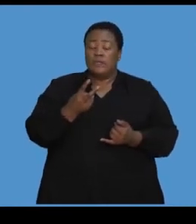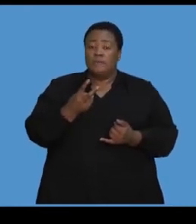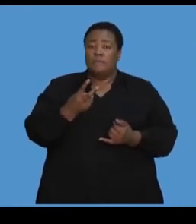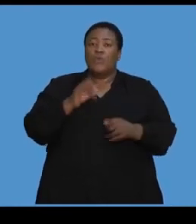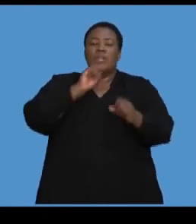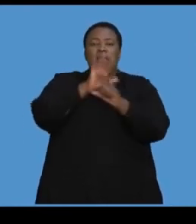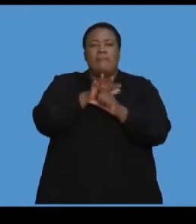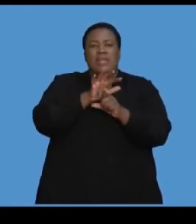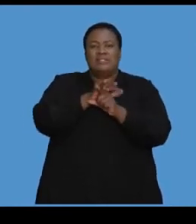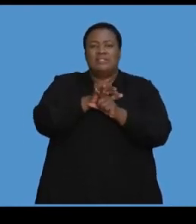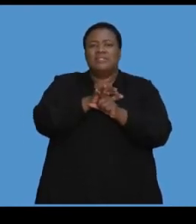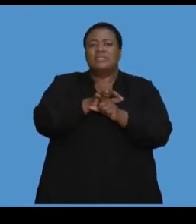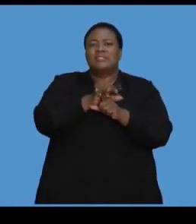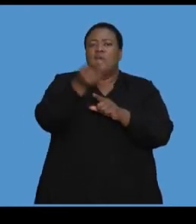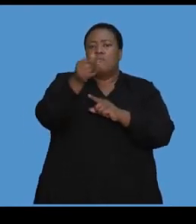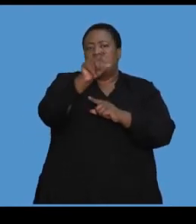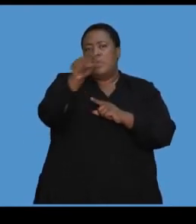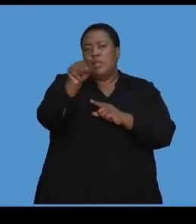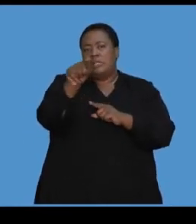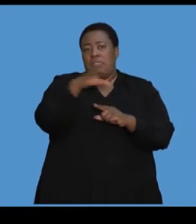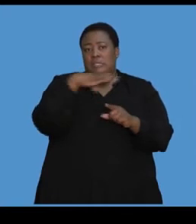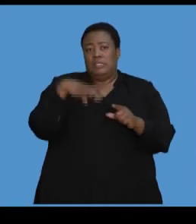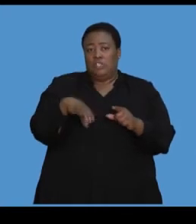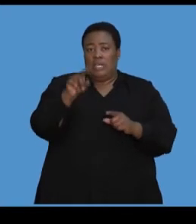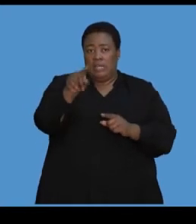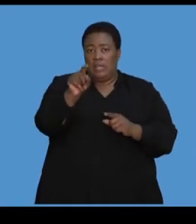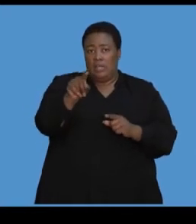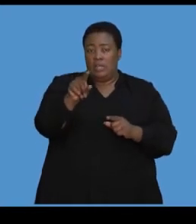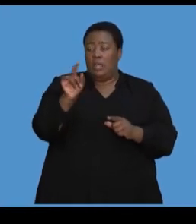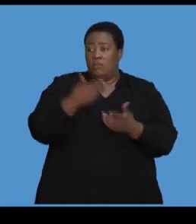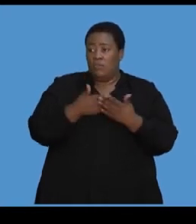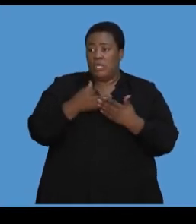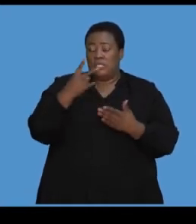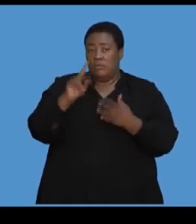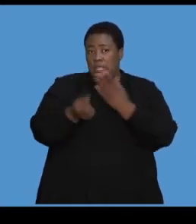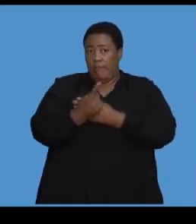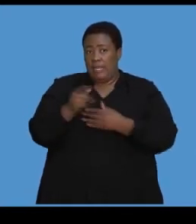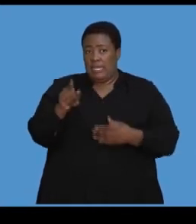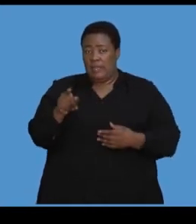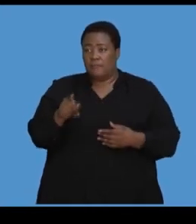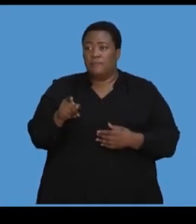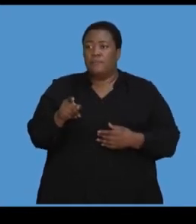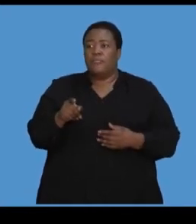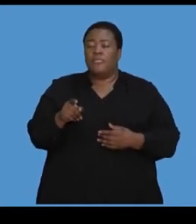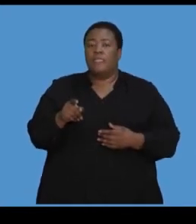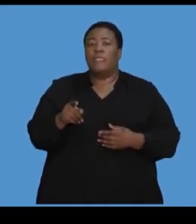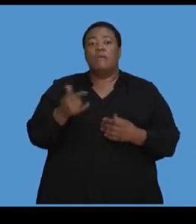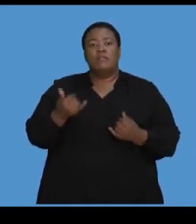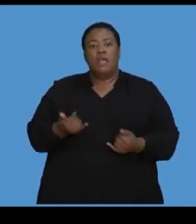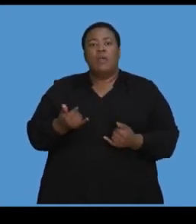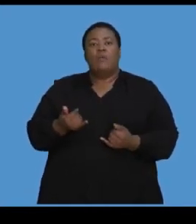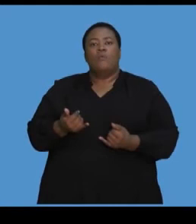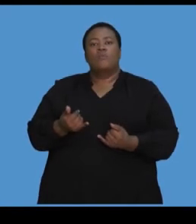on the yen of an increase in exports to China there, right? So what is happening? Can you see